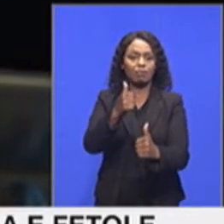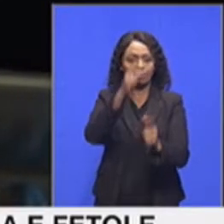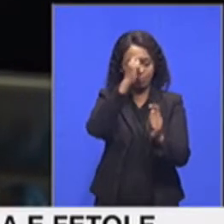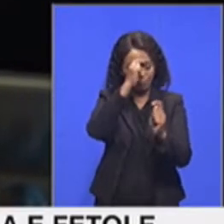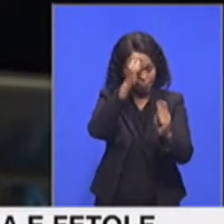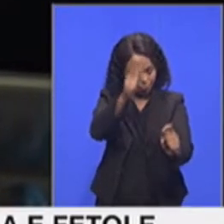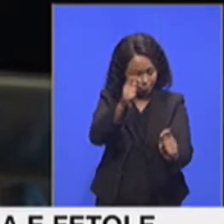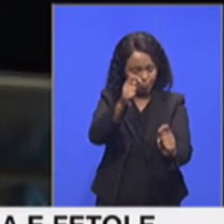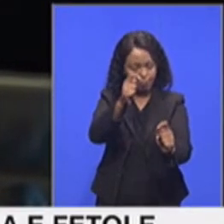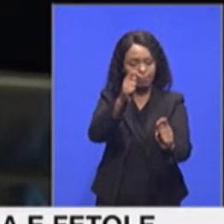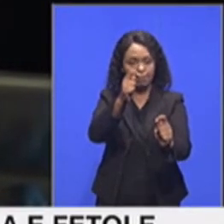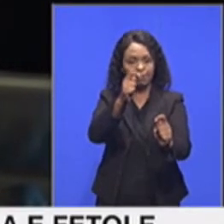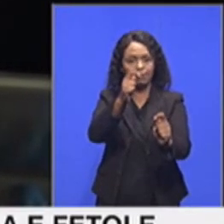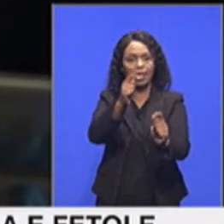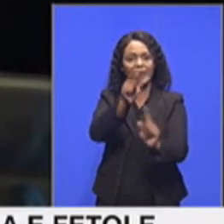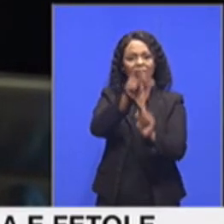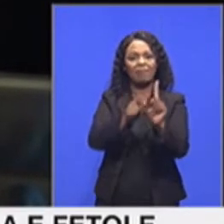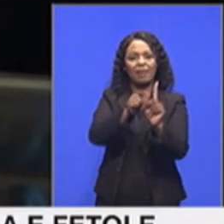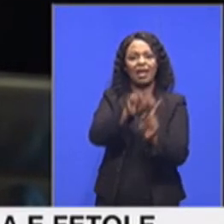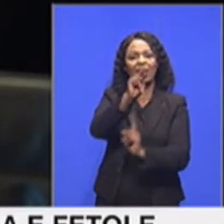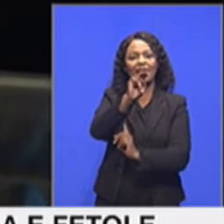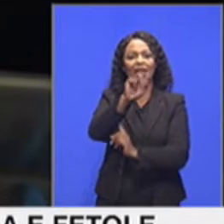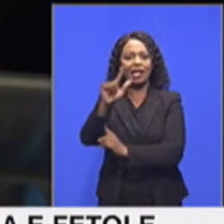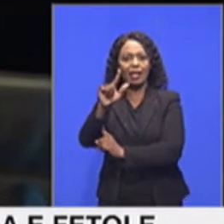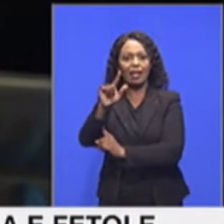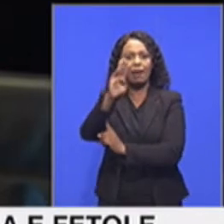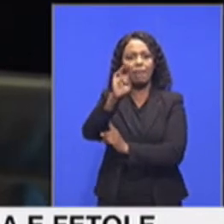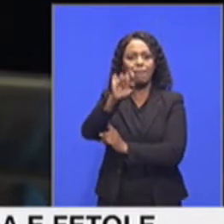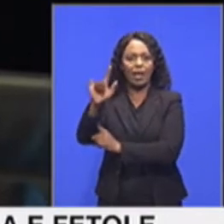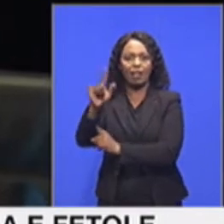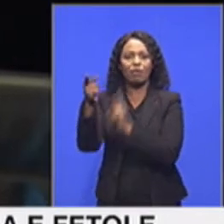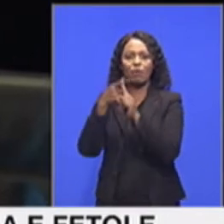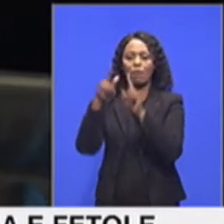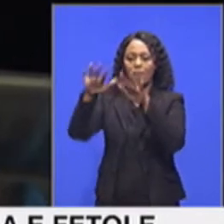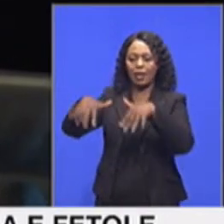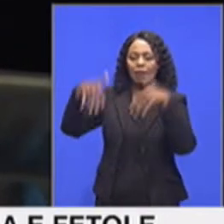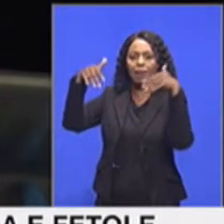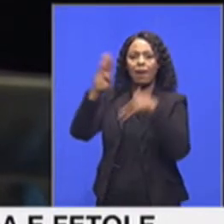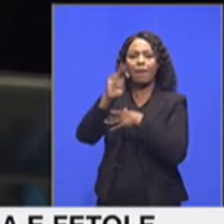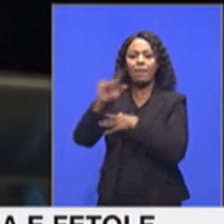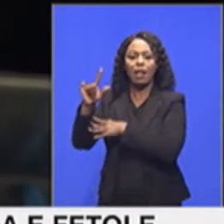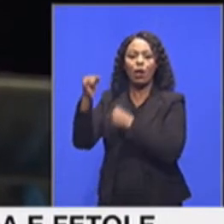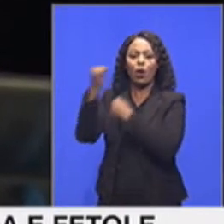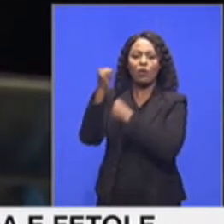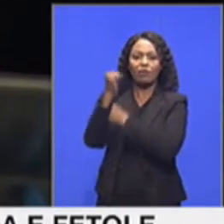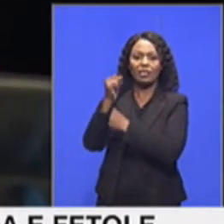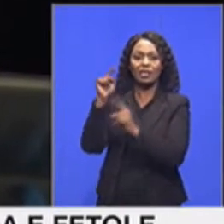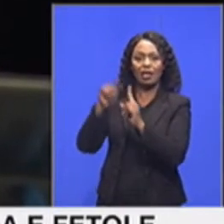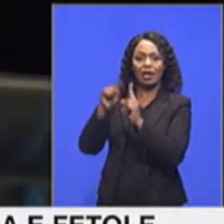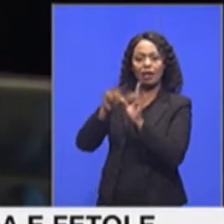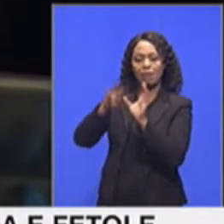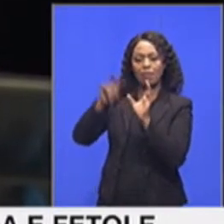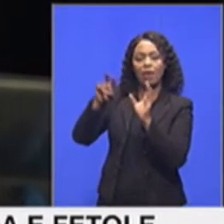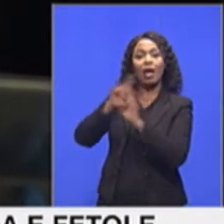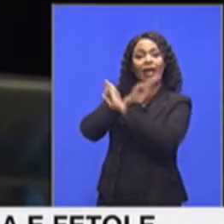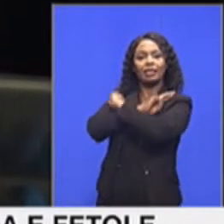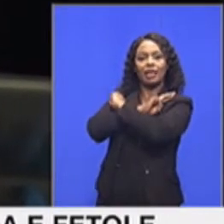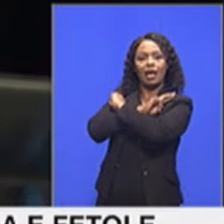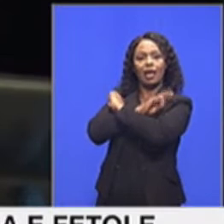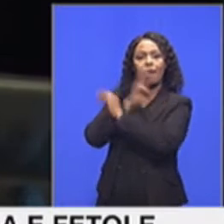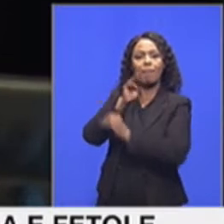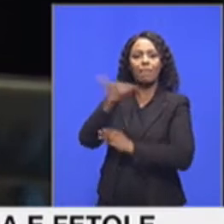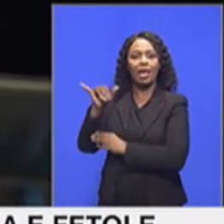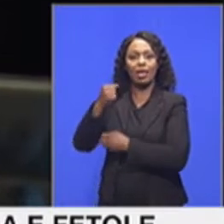goes to Neil Bell from the Parliamentary Bills Office. He retires in May this year after